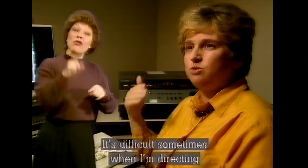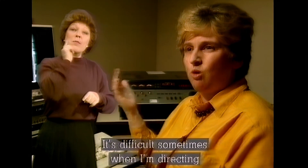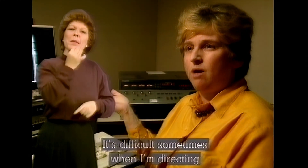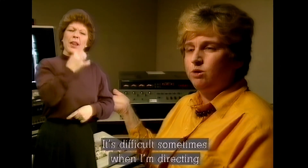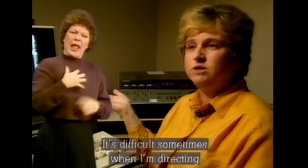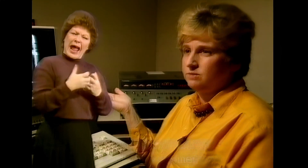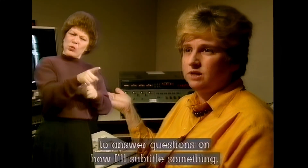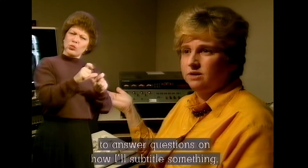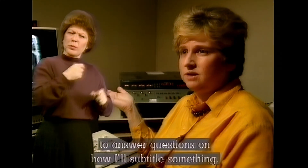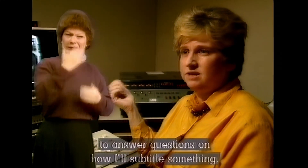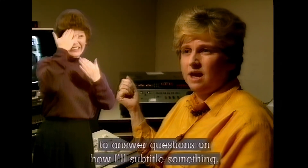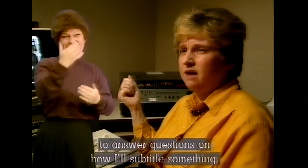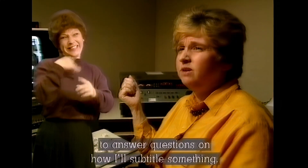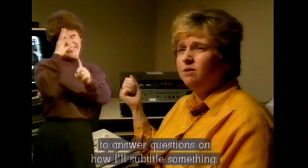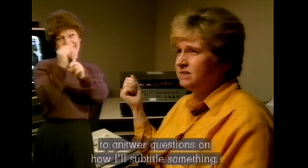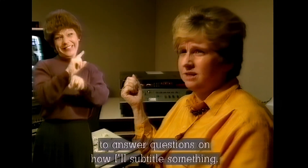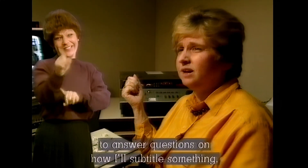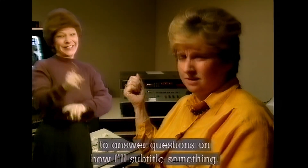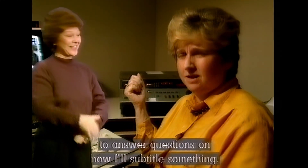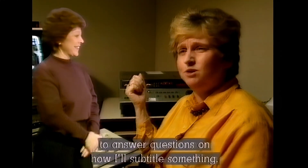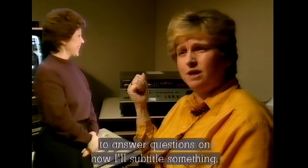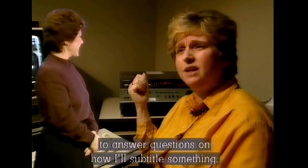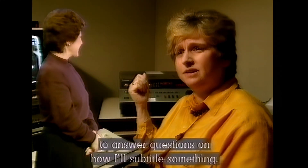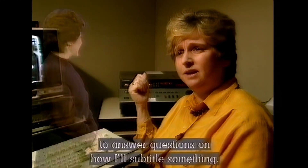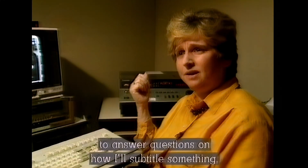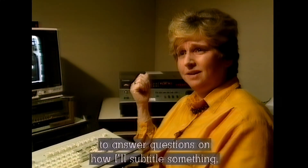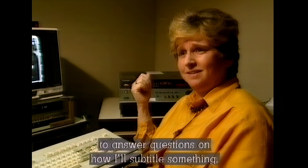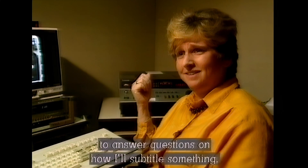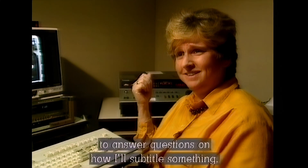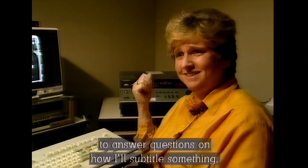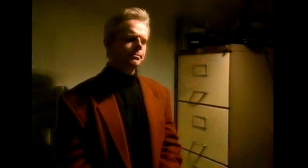someone says, how are you going to subtitle it? I say, I have no idea yet. I'll let you know that later.